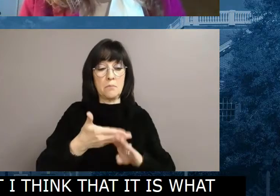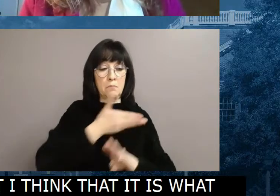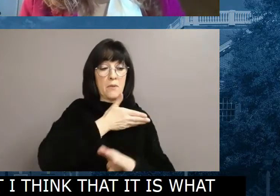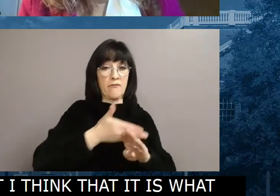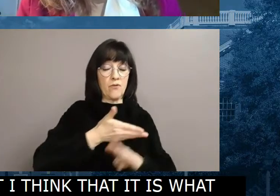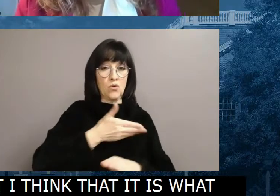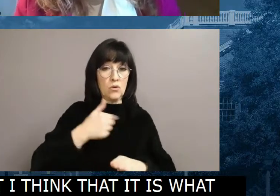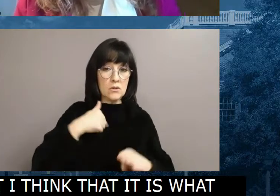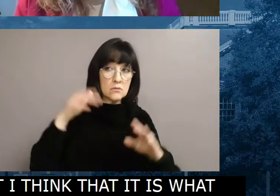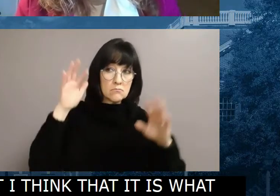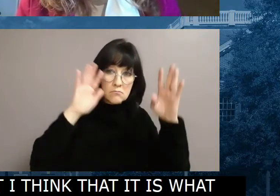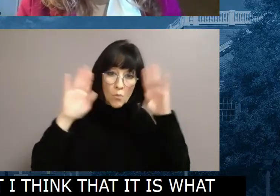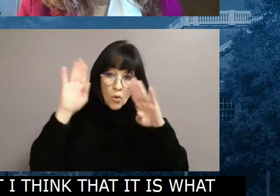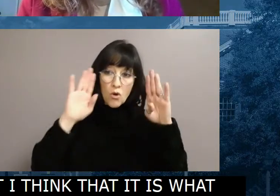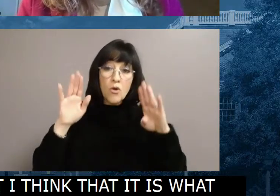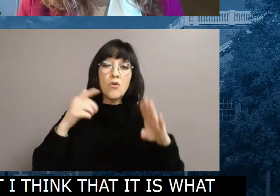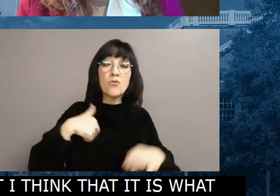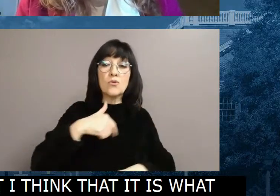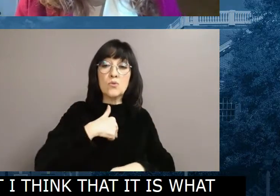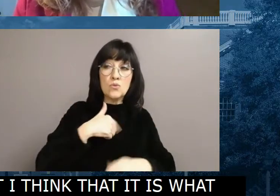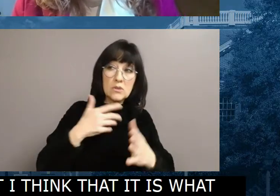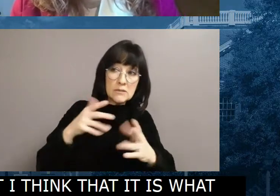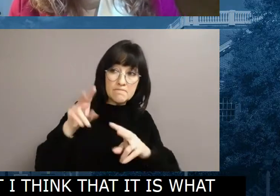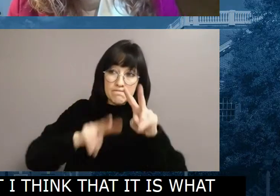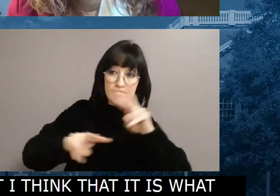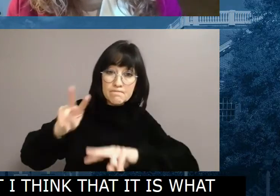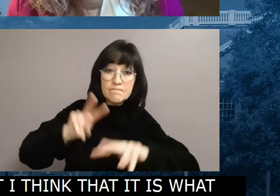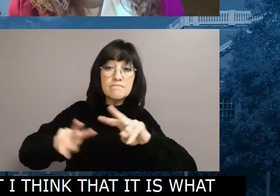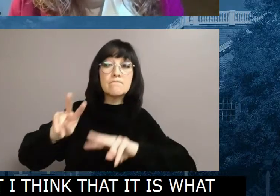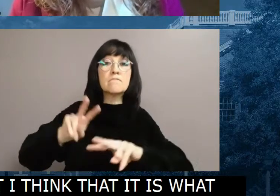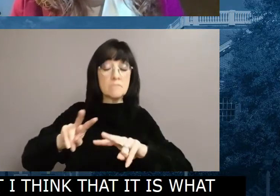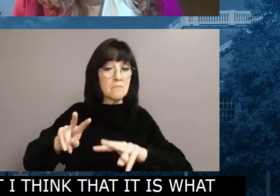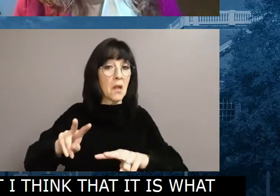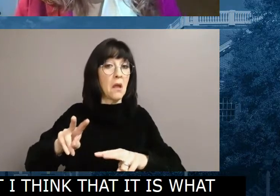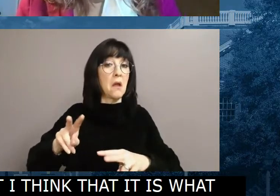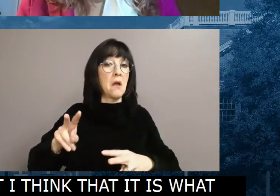is likely to increase in the coming weeks.